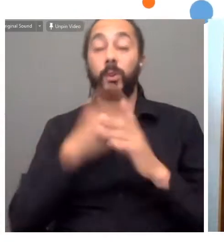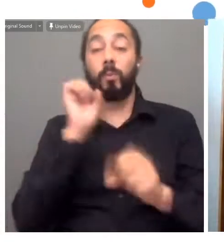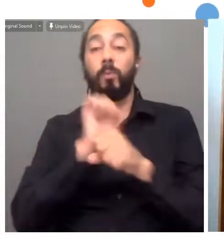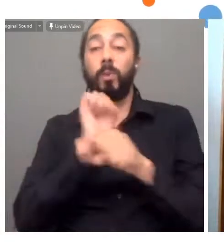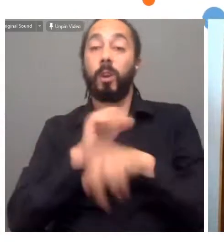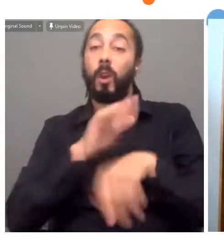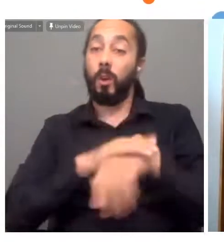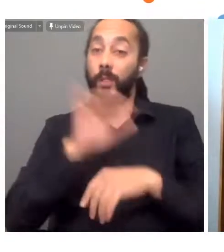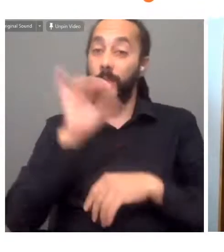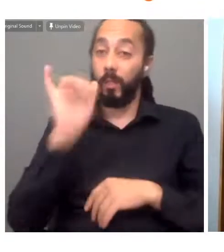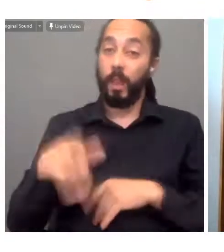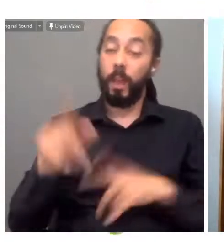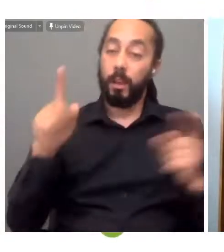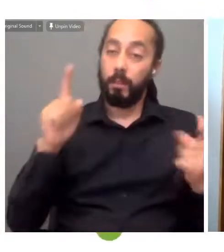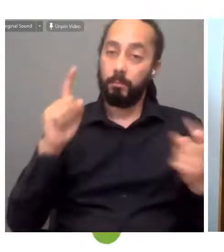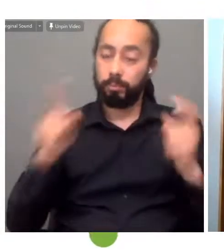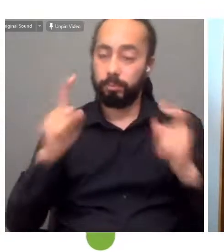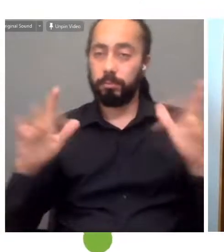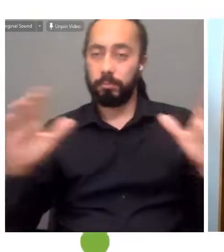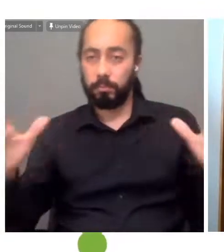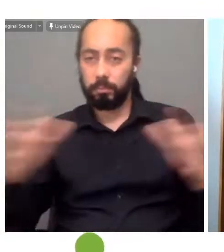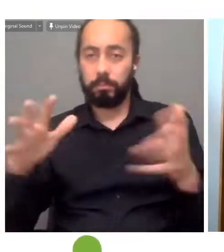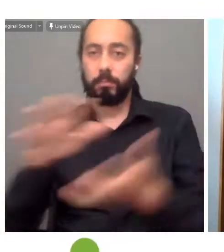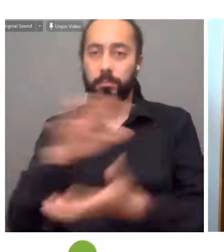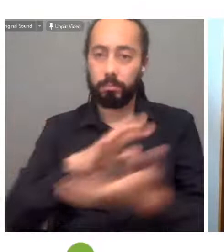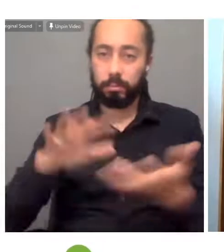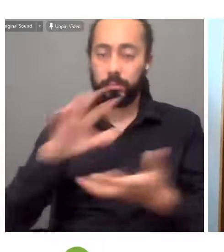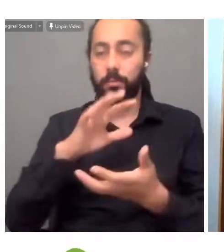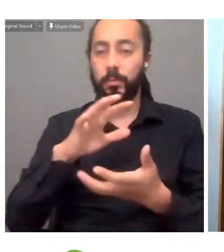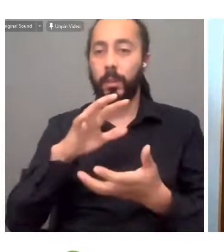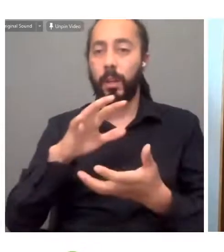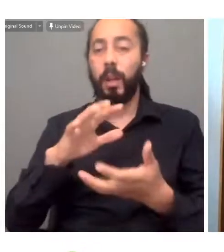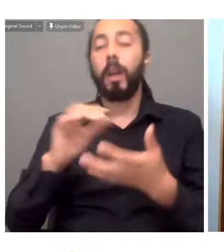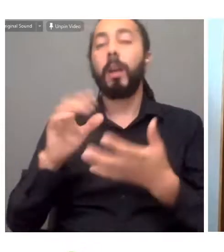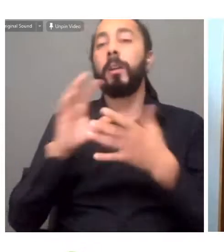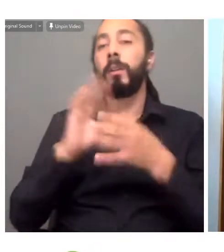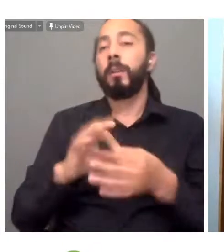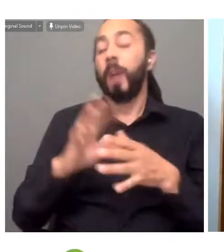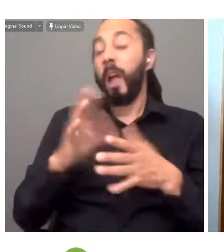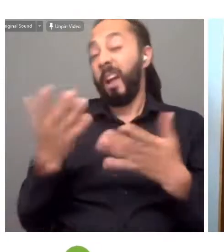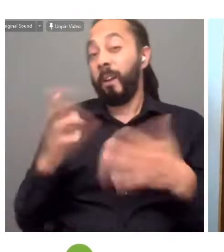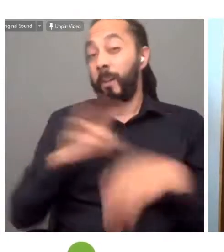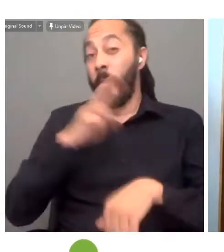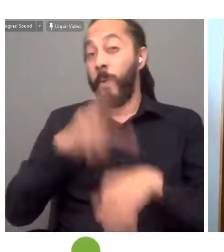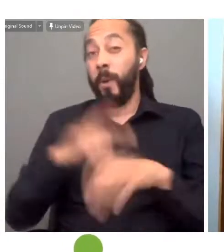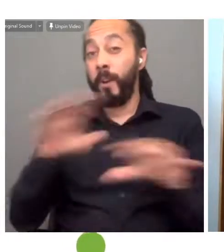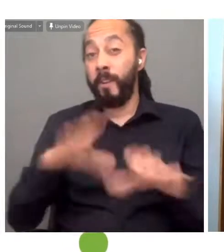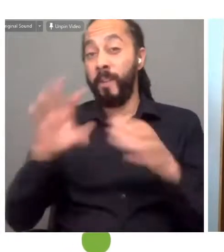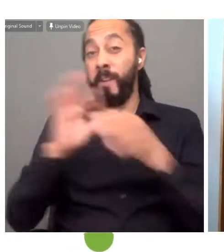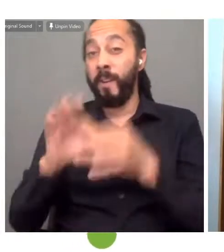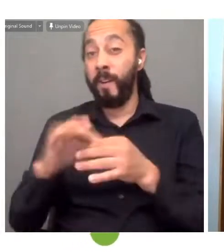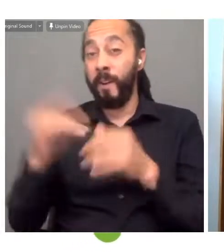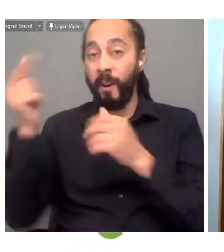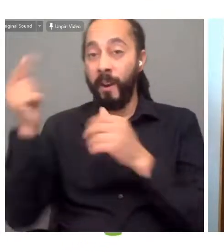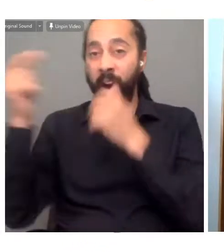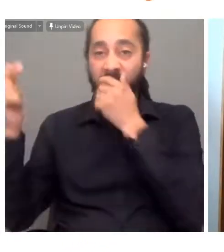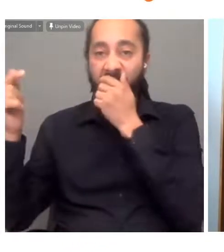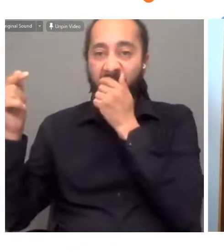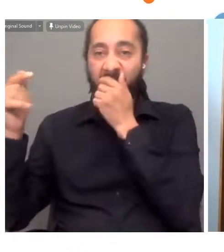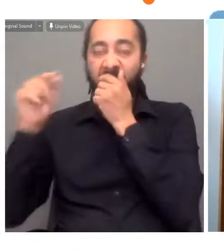as normal activities, as far as government, as far as government operations are concerned, this is a piece of work we will